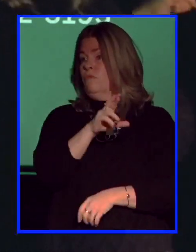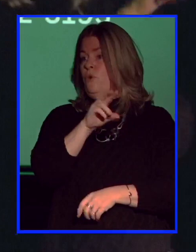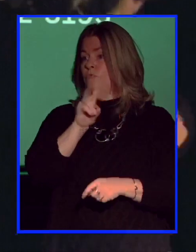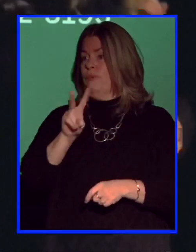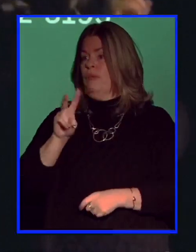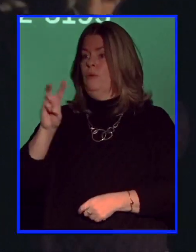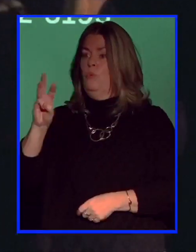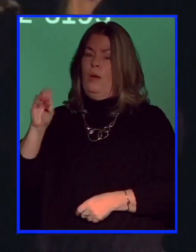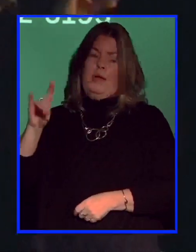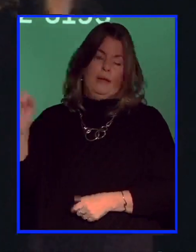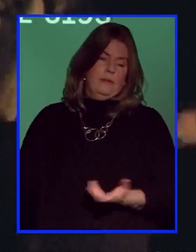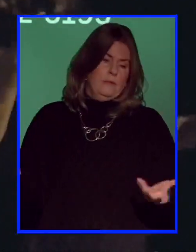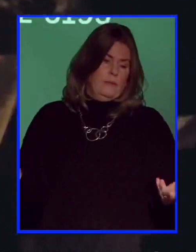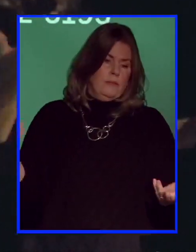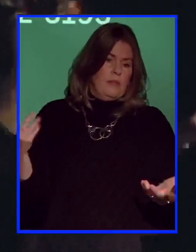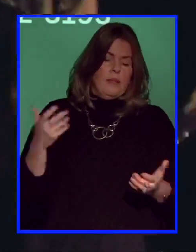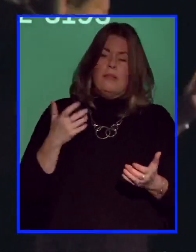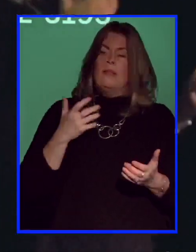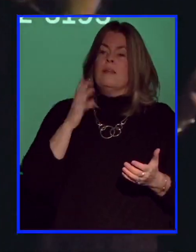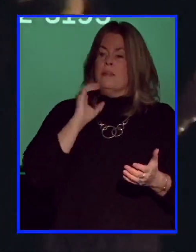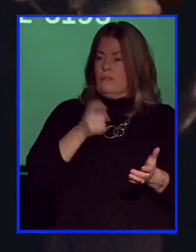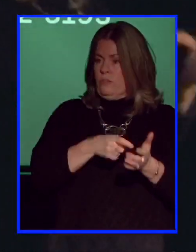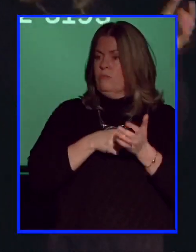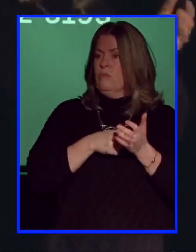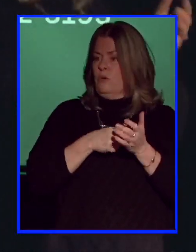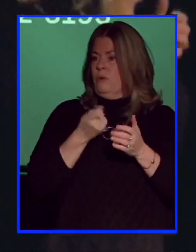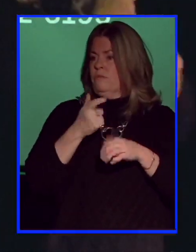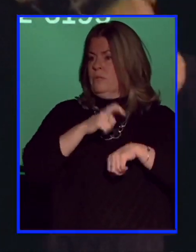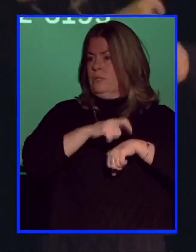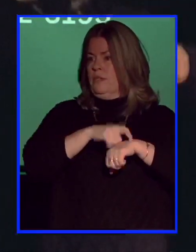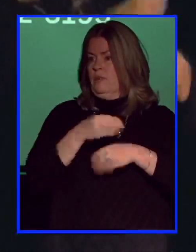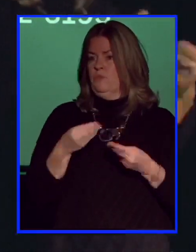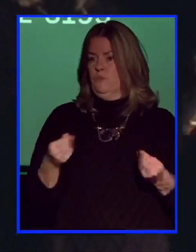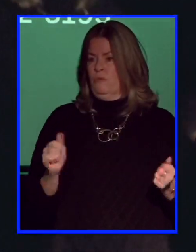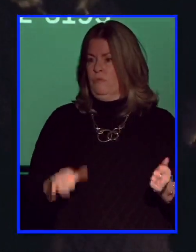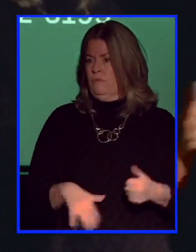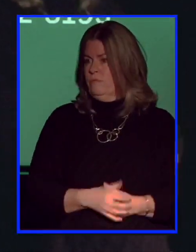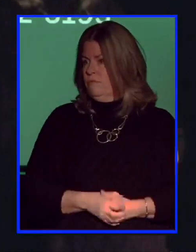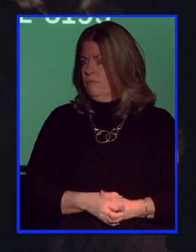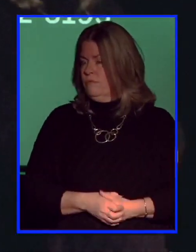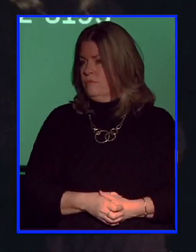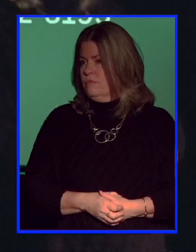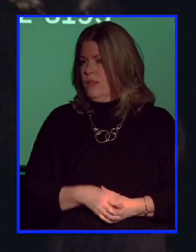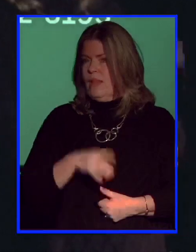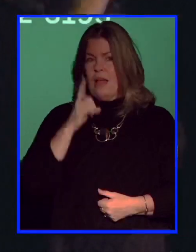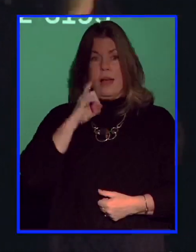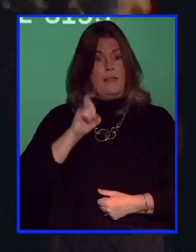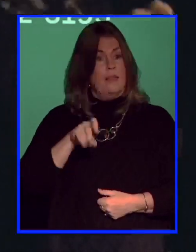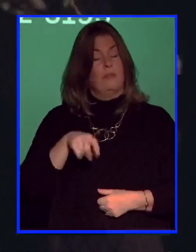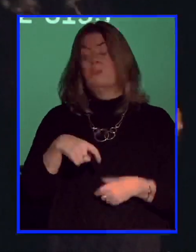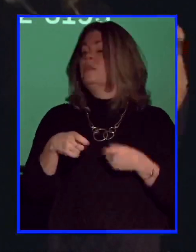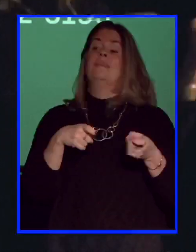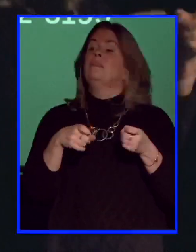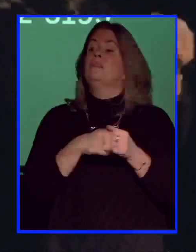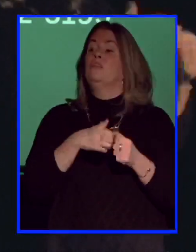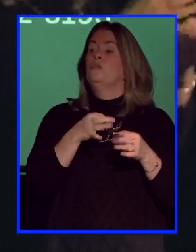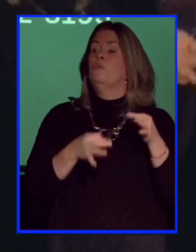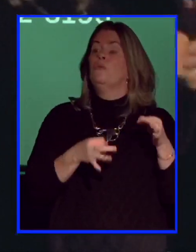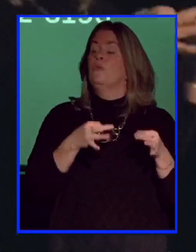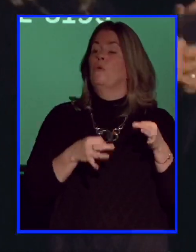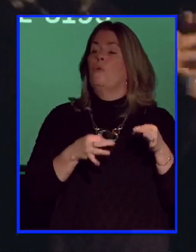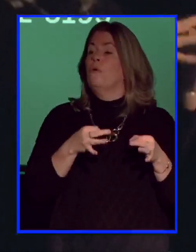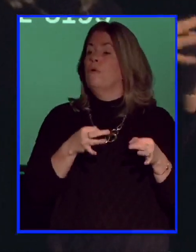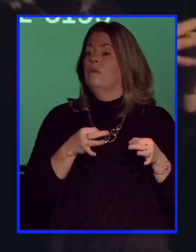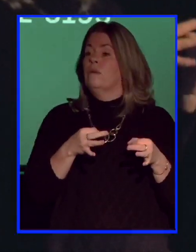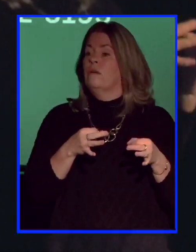and it's going to take some time to solve that. I mean, I actually think we've got to deal with the court. I'd like to have court,